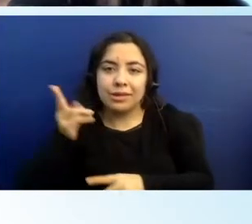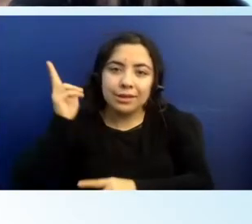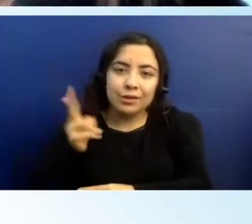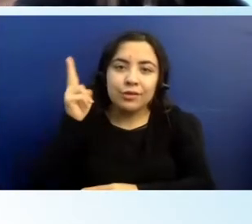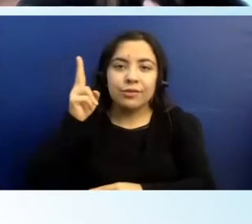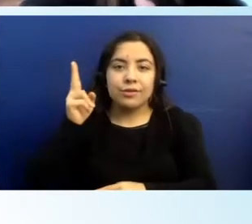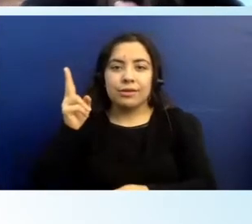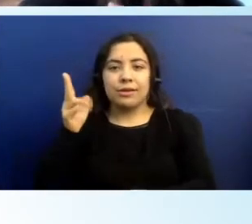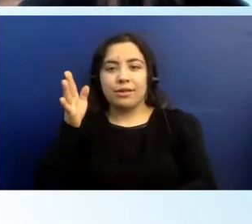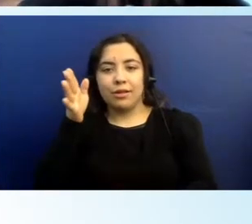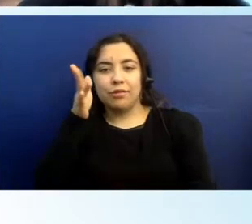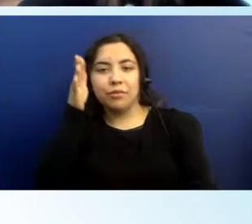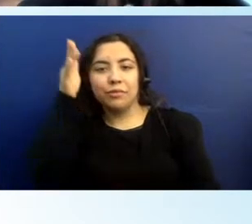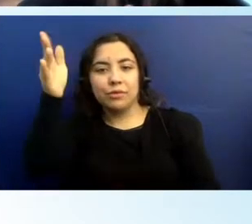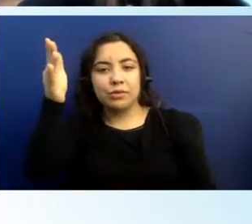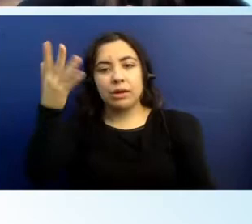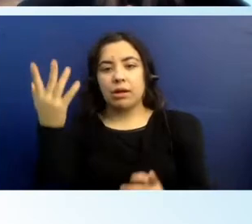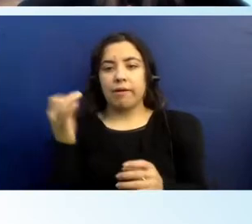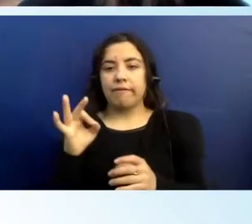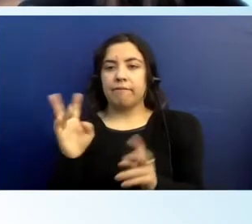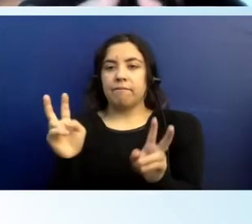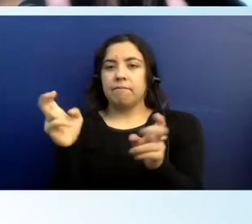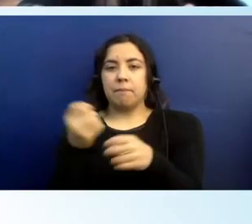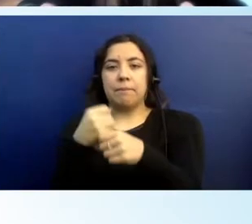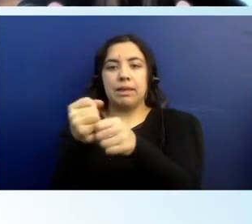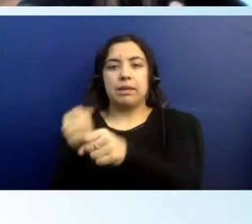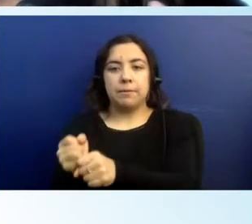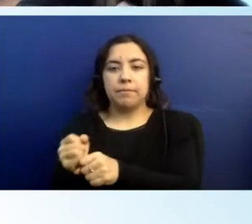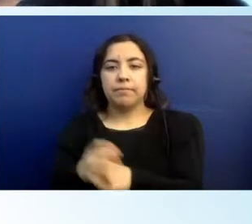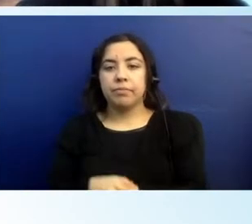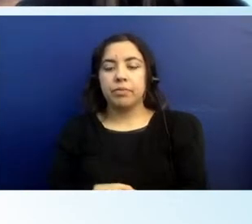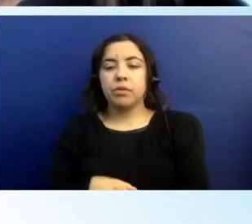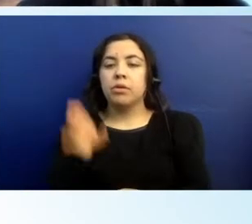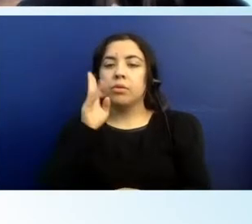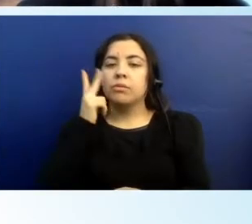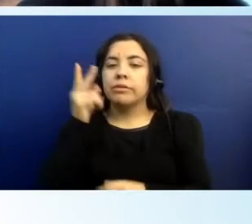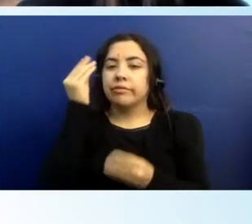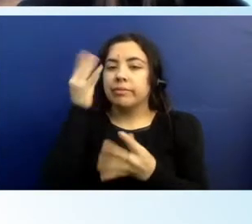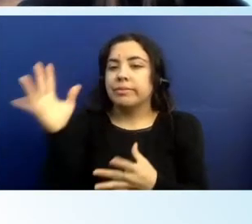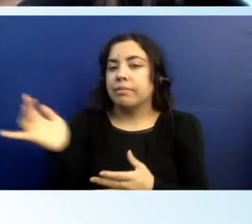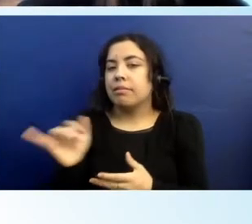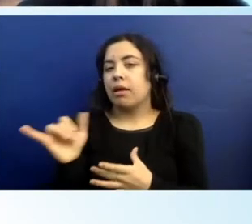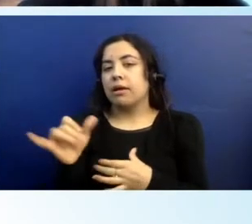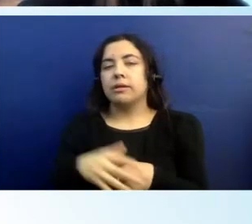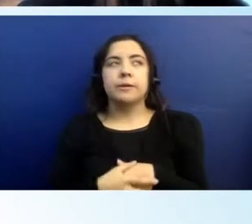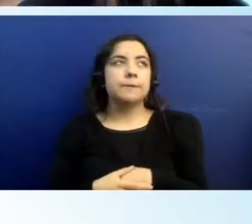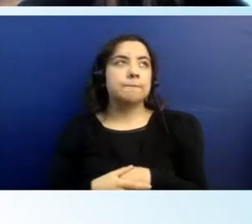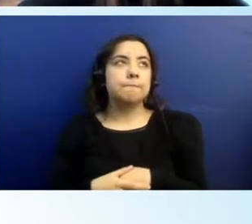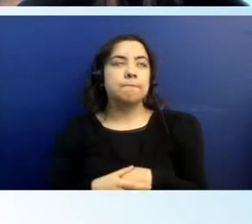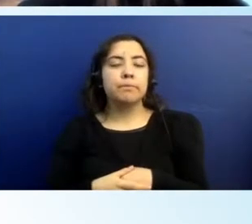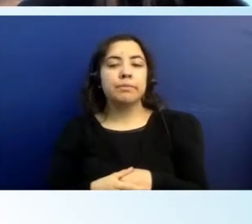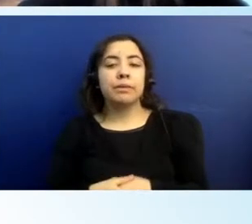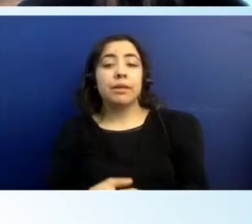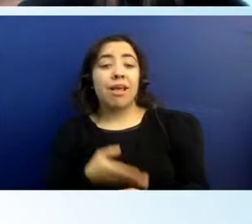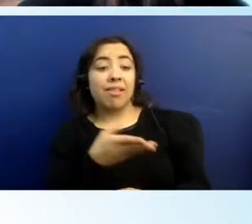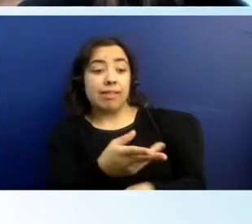modality of making. You'll see information like, you know, where the ceremony